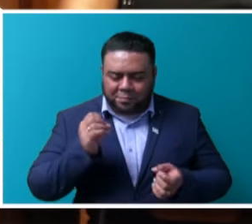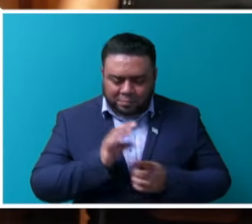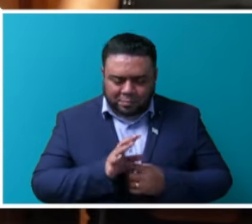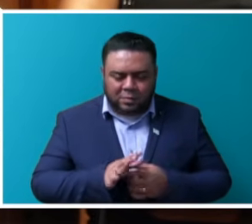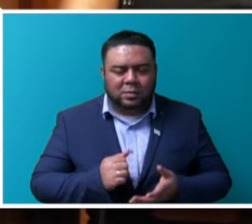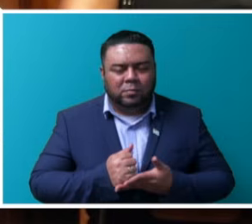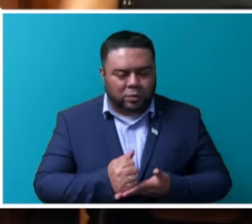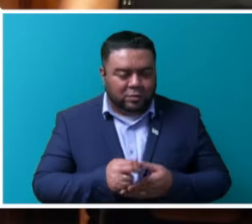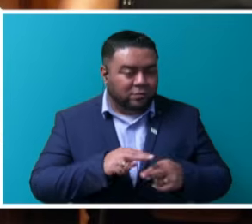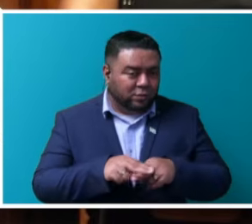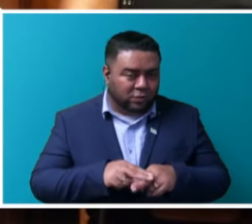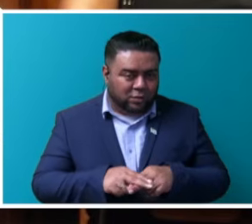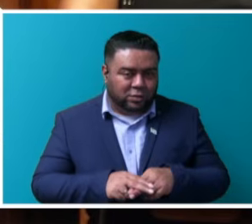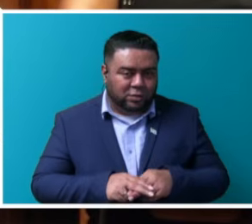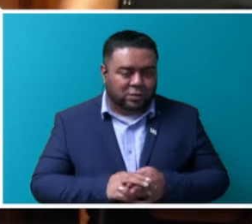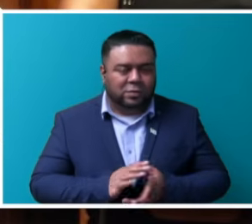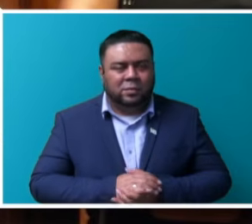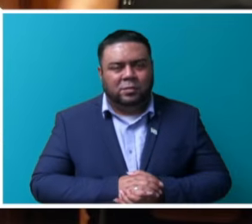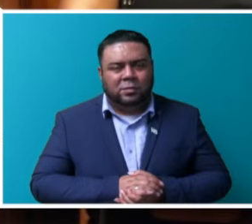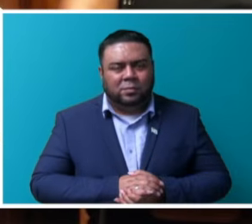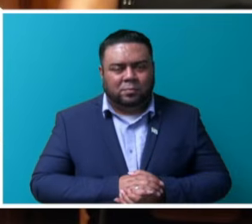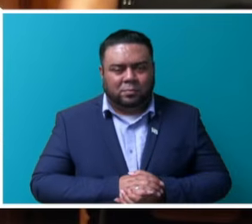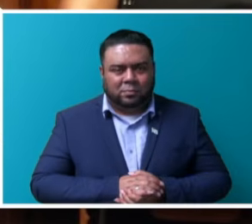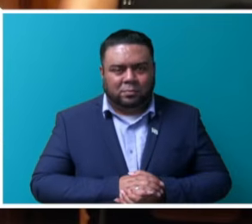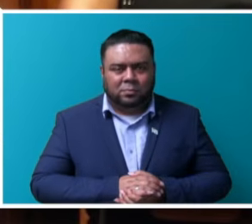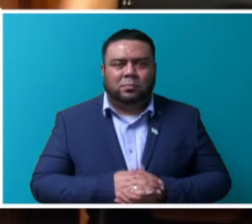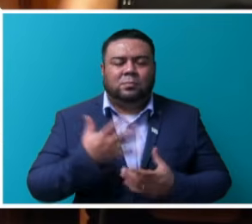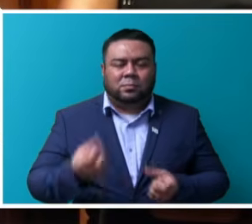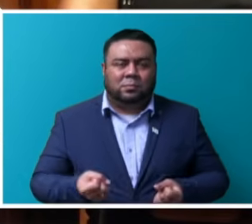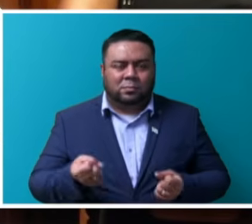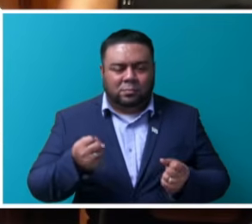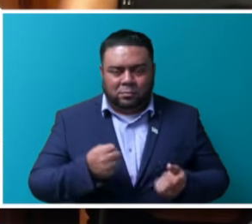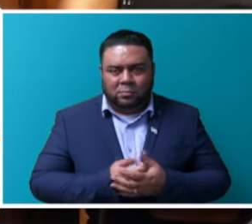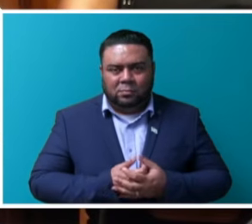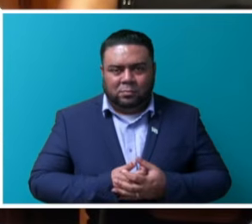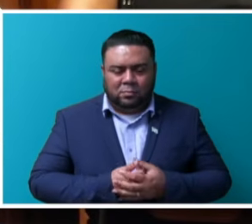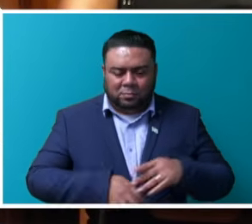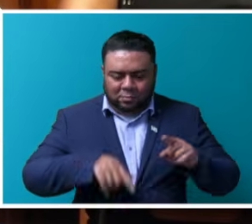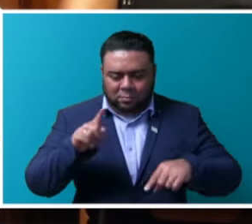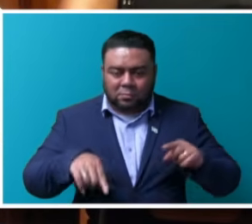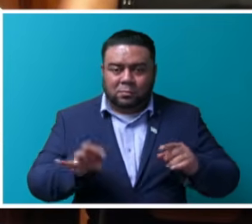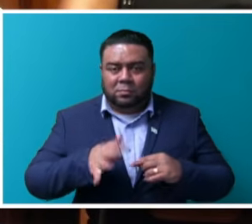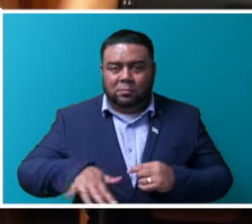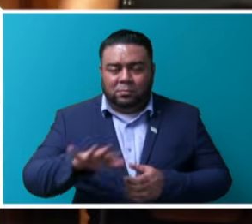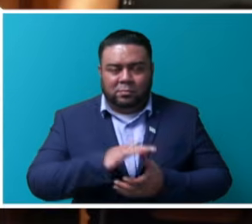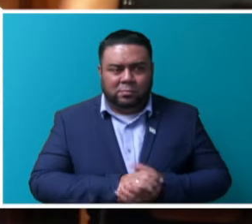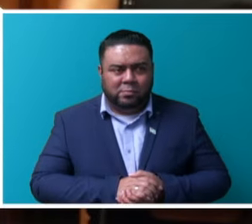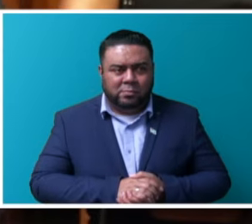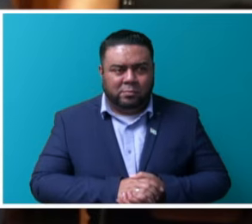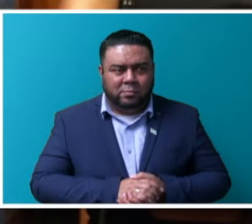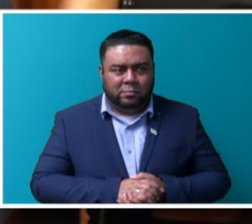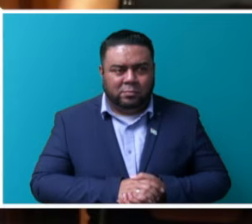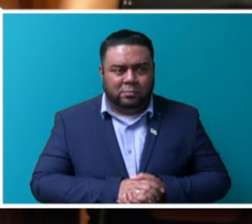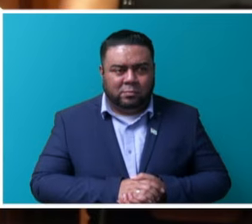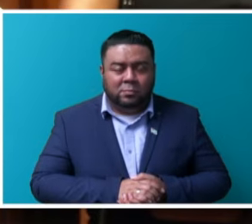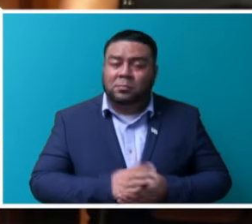supported Fiji to undertake accelerate substantial reforms in the range of areas. Mr. Speaker,